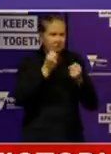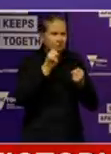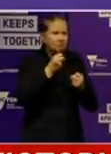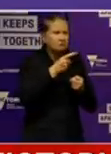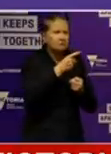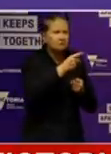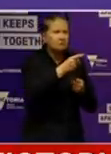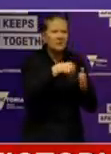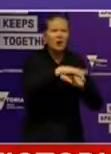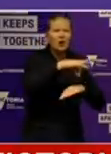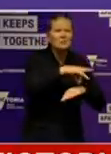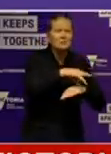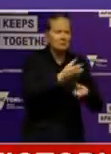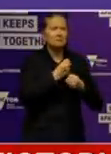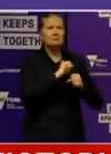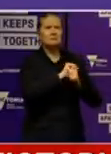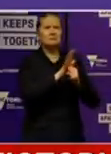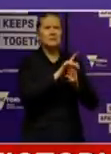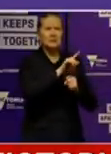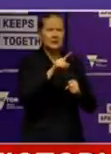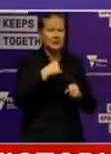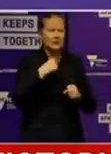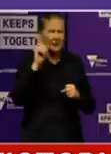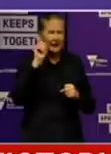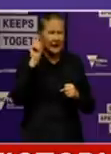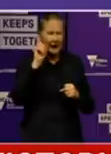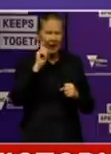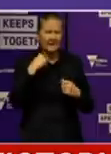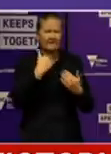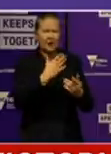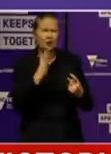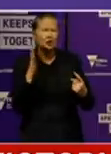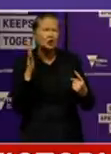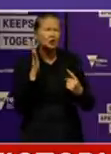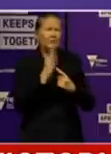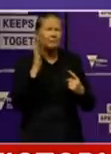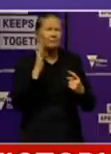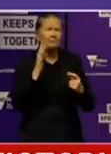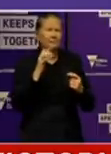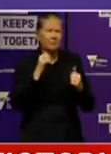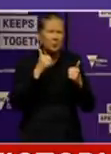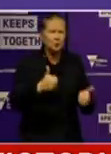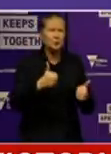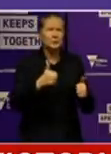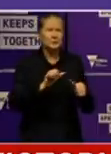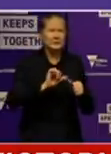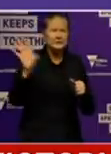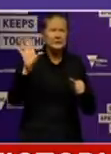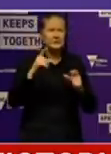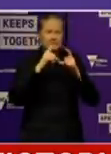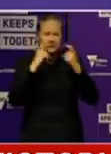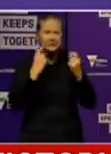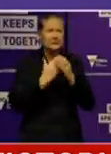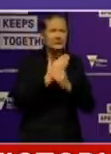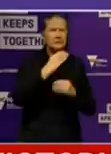We are obviously providing the top tier of PPE equipment to our healthcare services